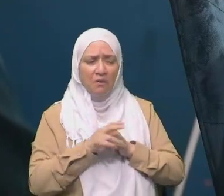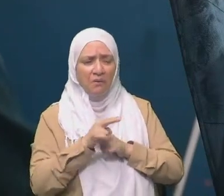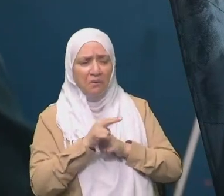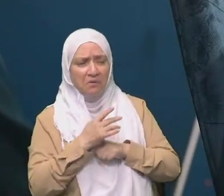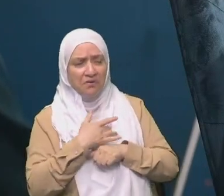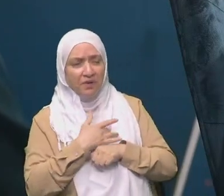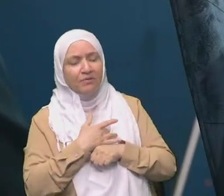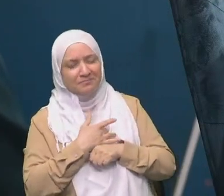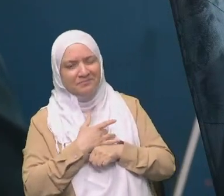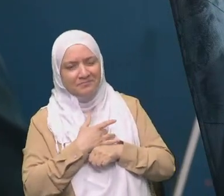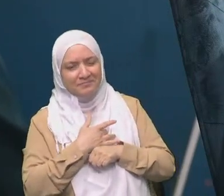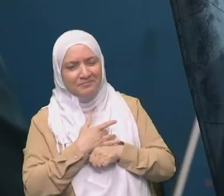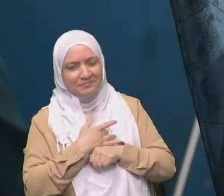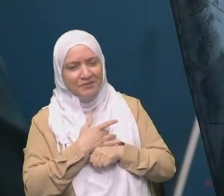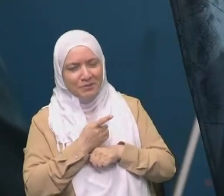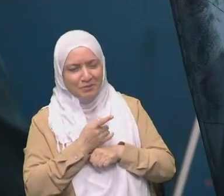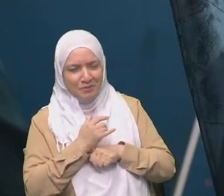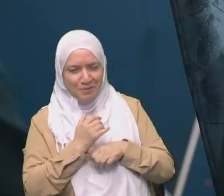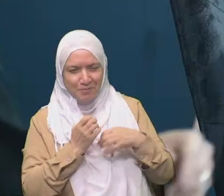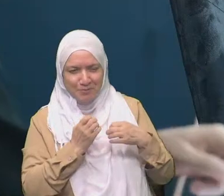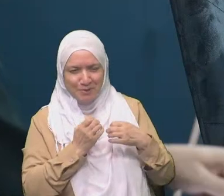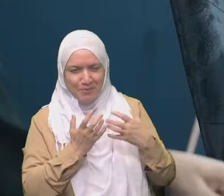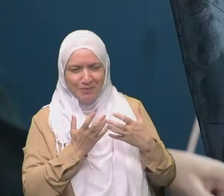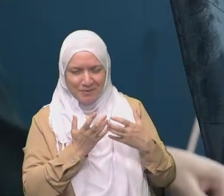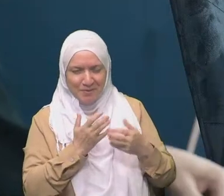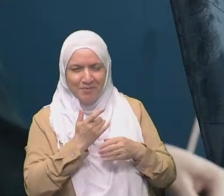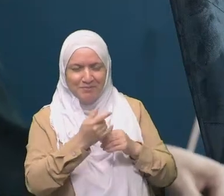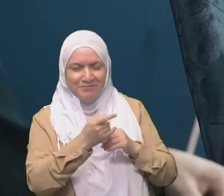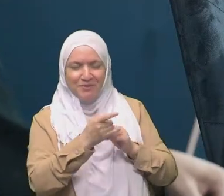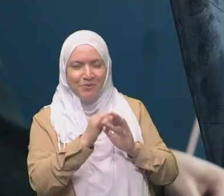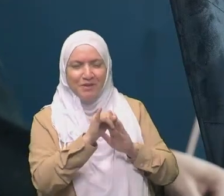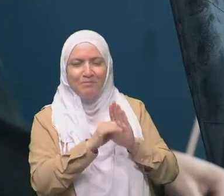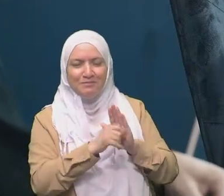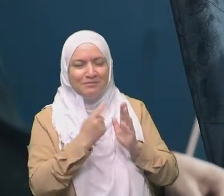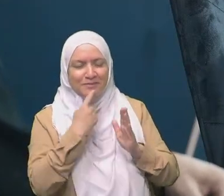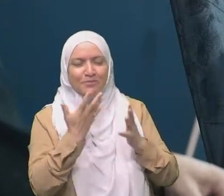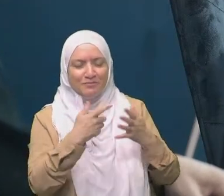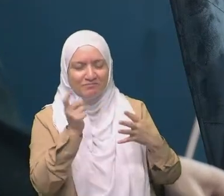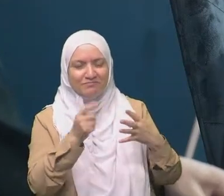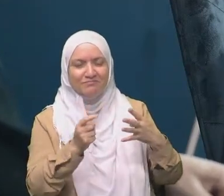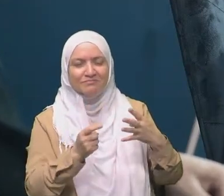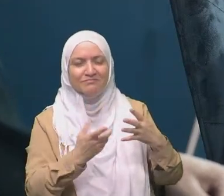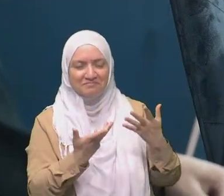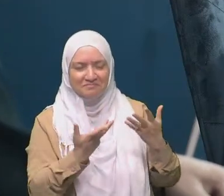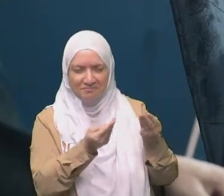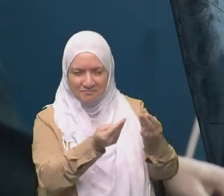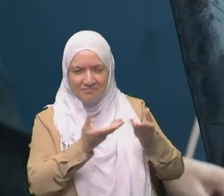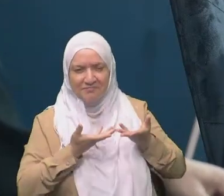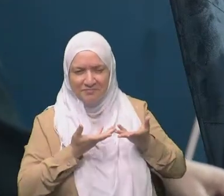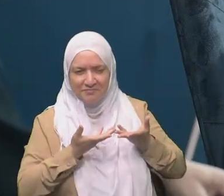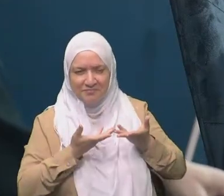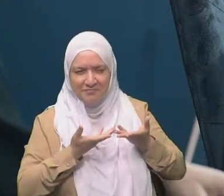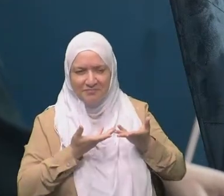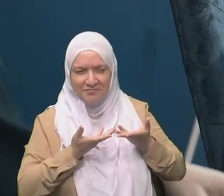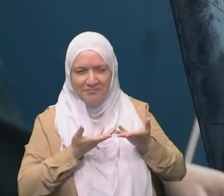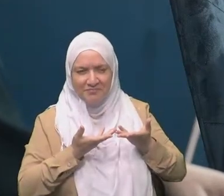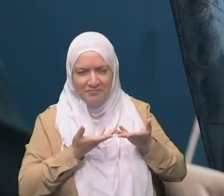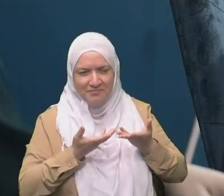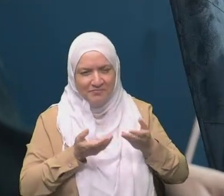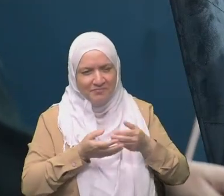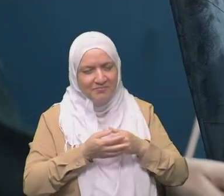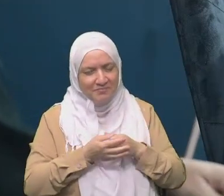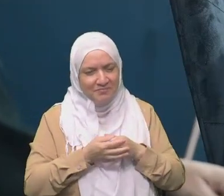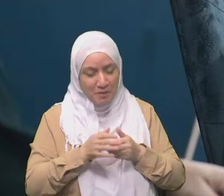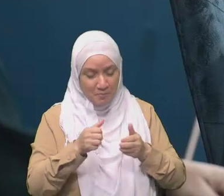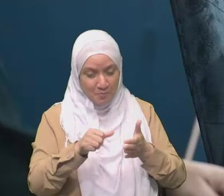issue. So what are these things he mentioned? So he mentioned them in one paragraph, and then he detailed that. That's on page 29 in the Arabic text, actually. He